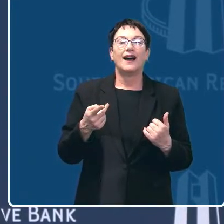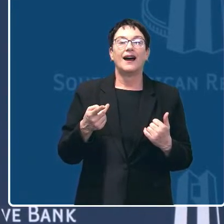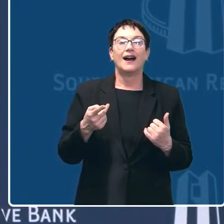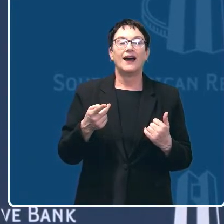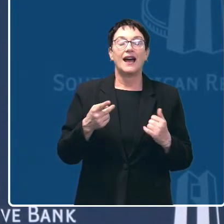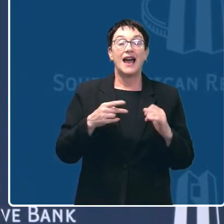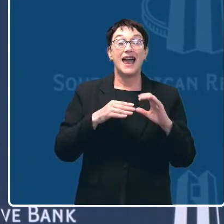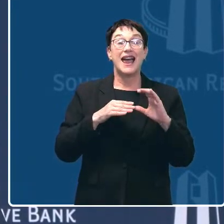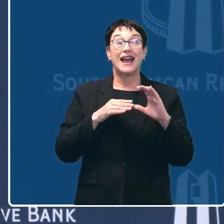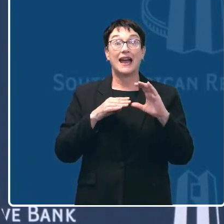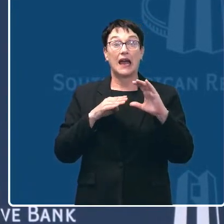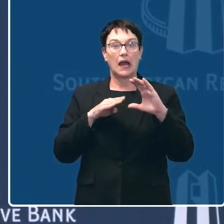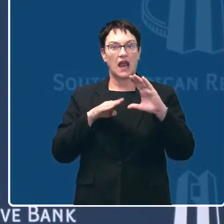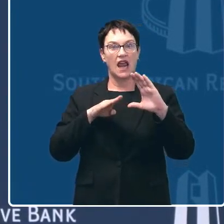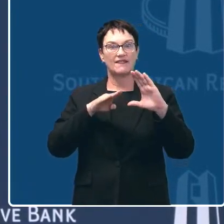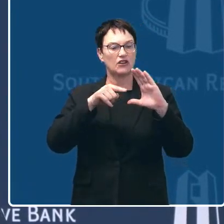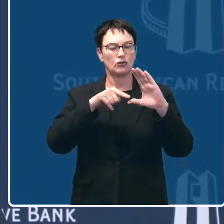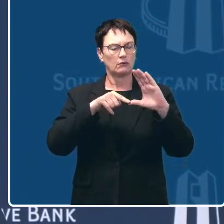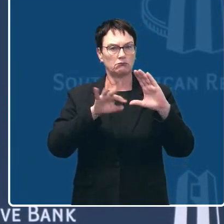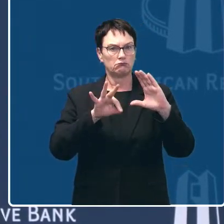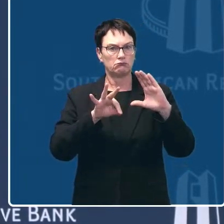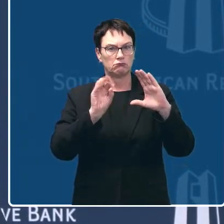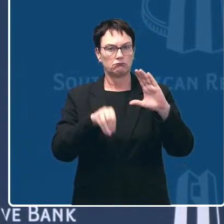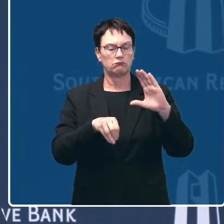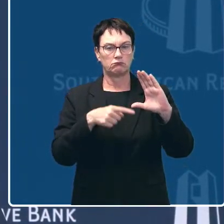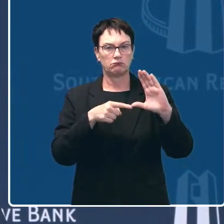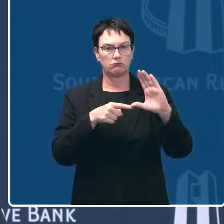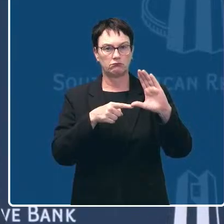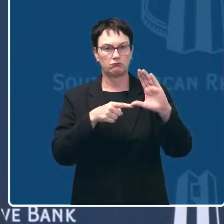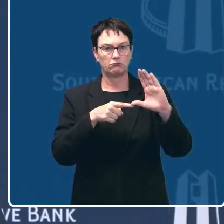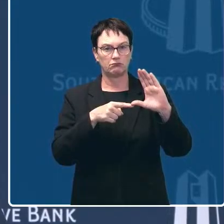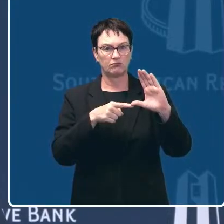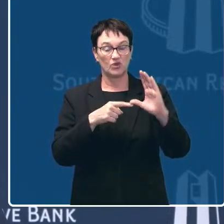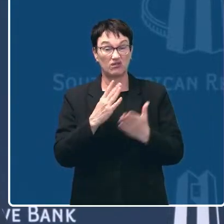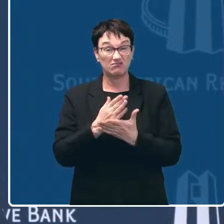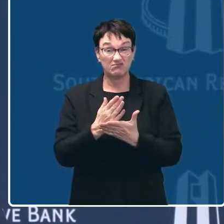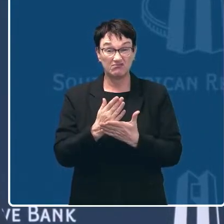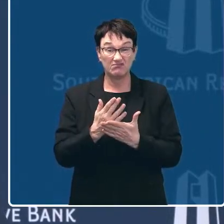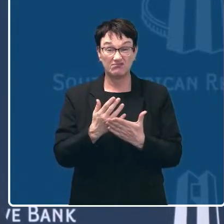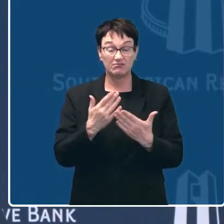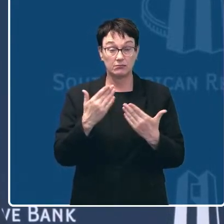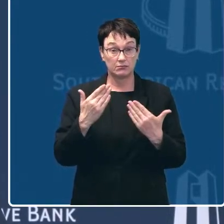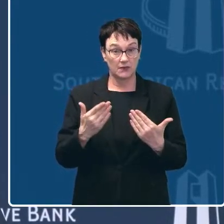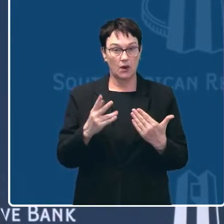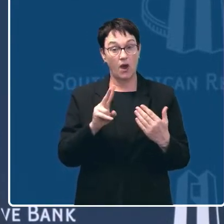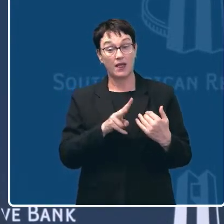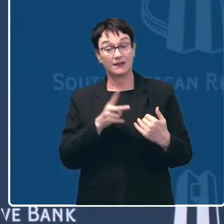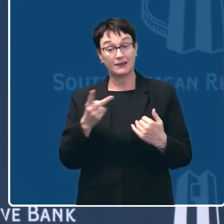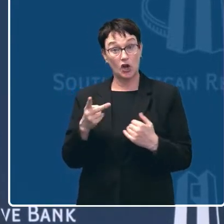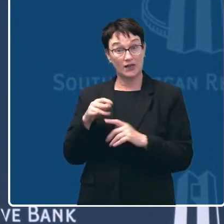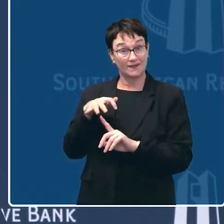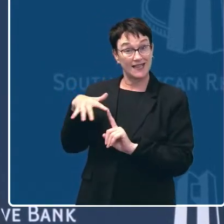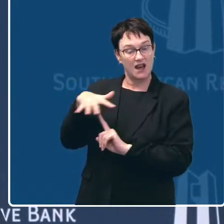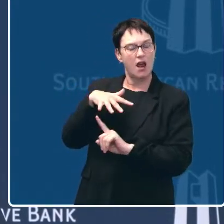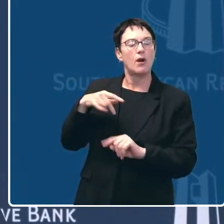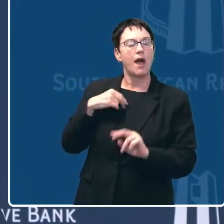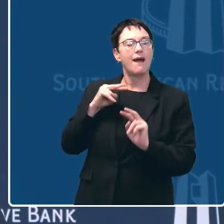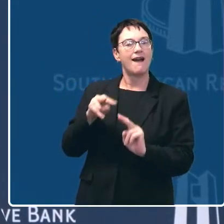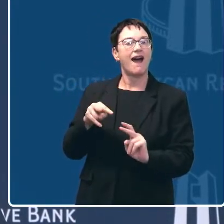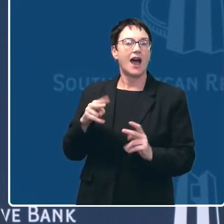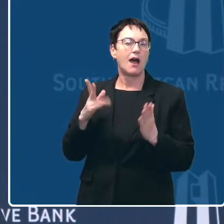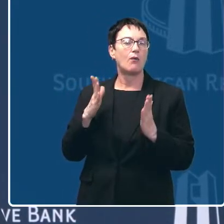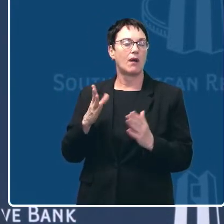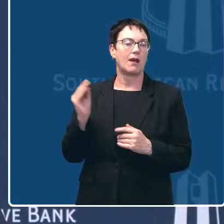what? You actually have lower rates in the alternative scenario than in